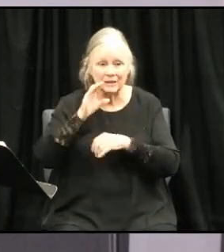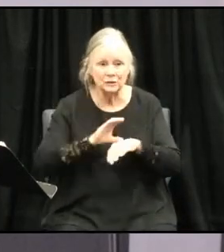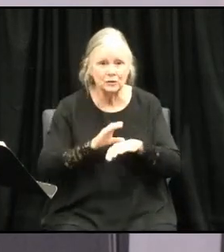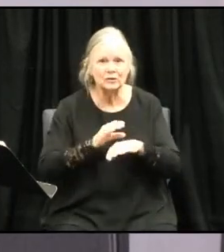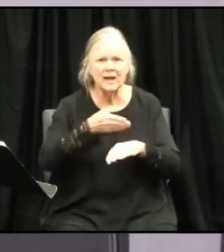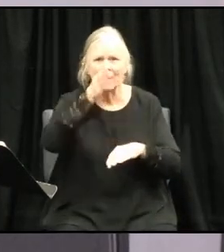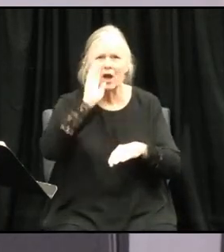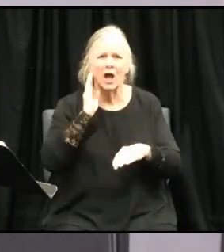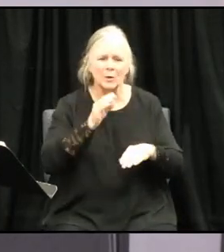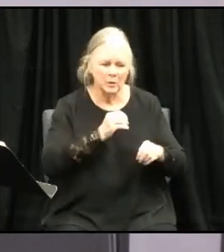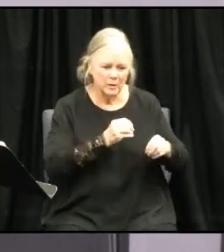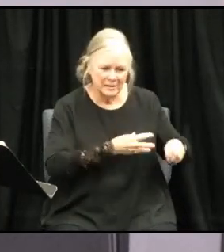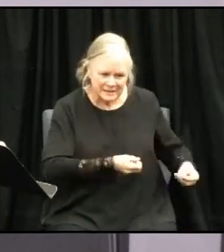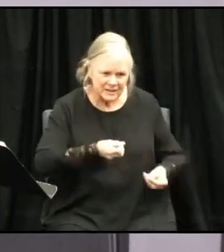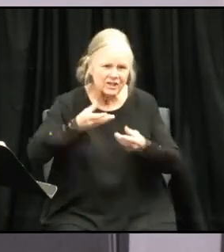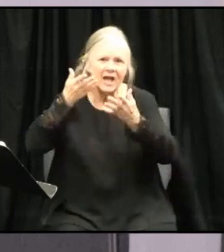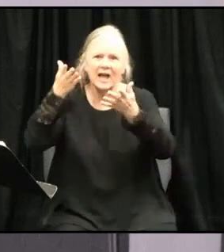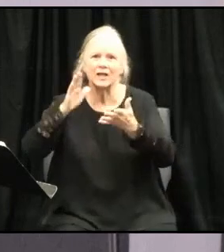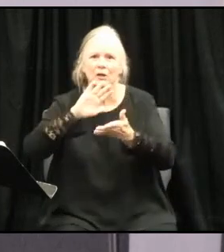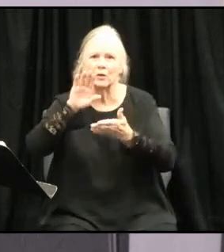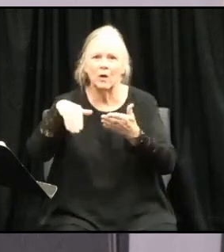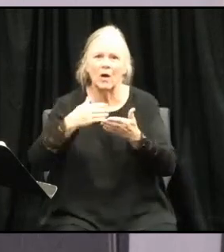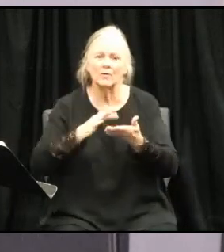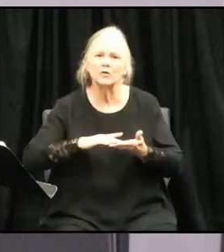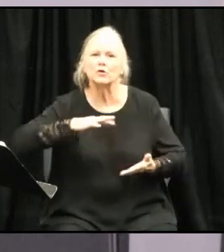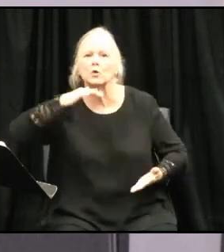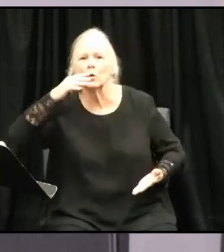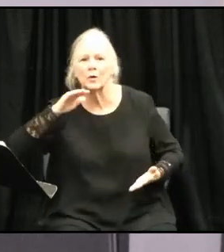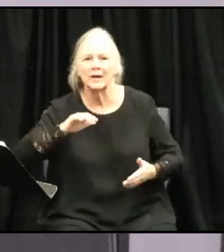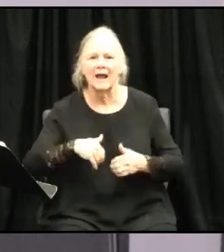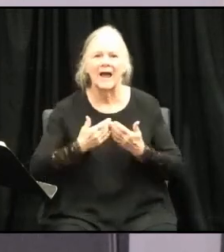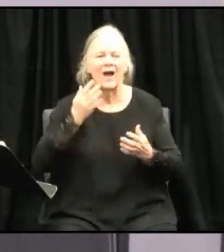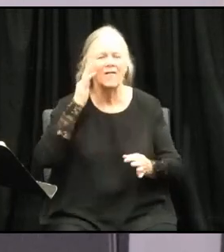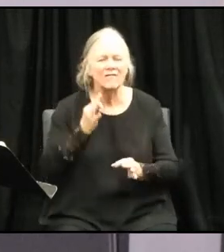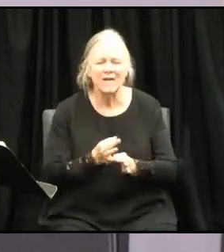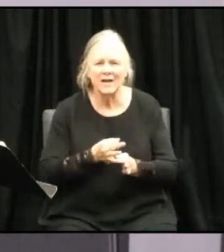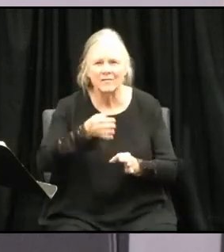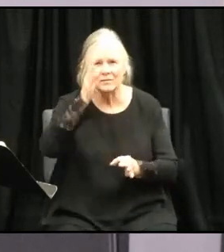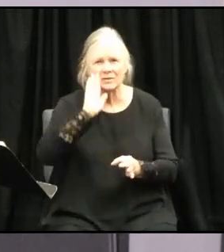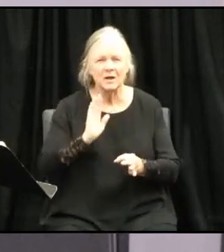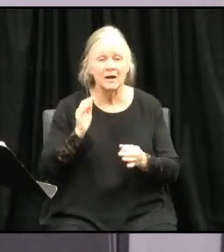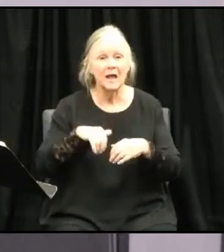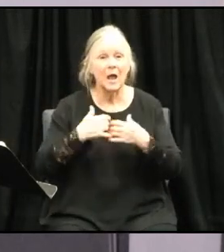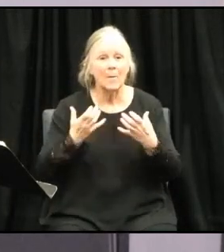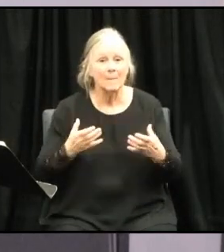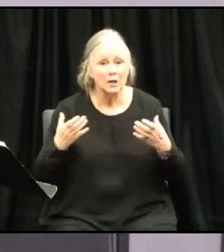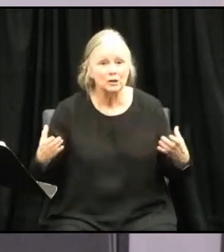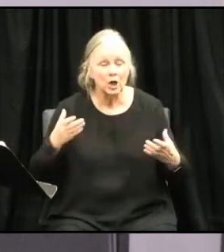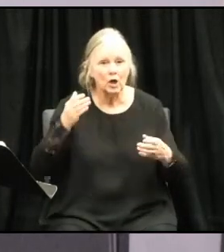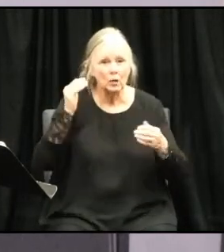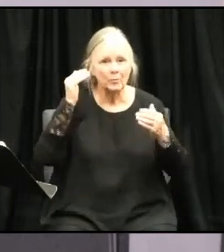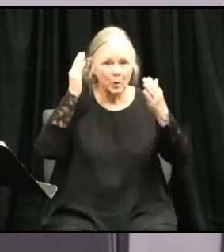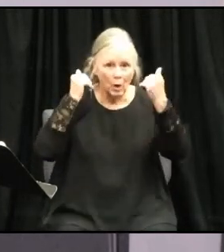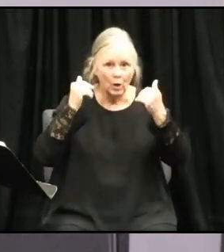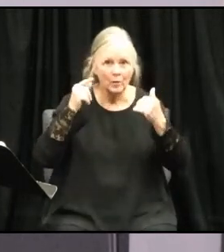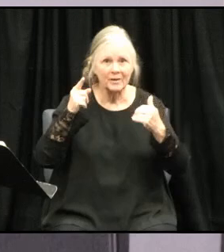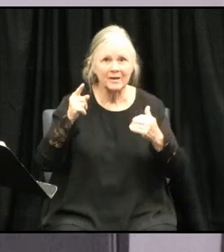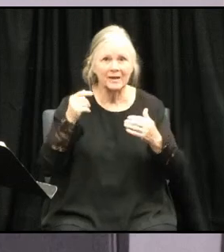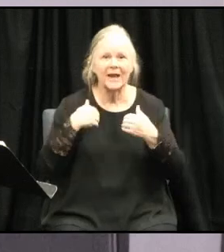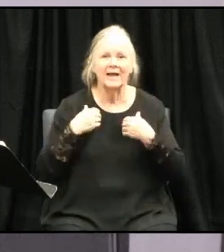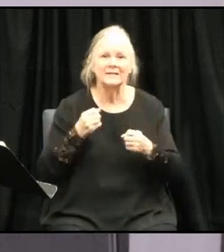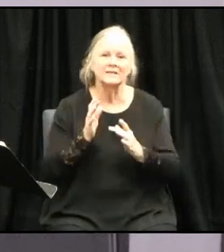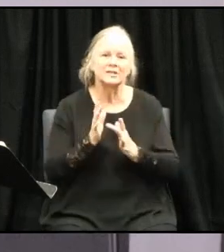one glad day. I tell you, how faithful is our God, how much hope we have in Jesus Christ. Amen. Stand with me,